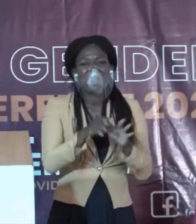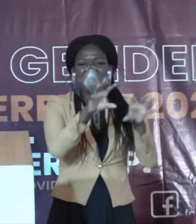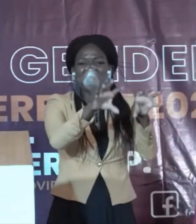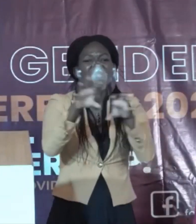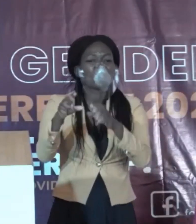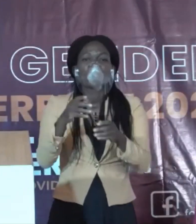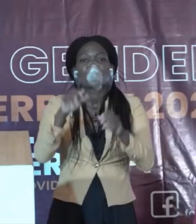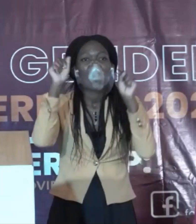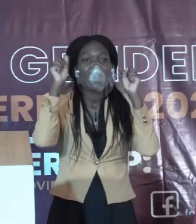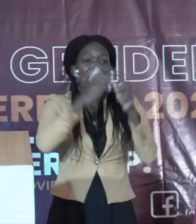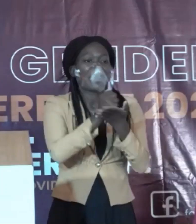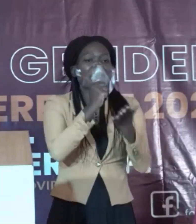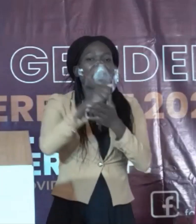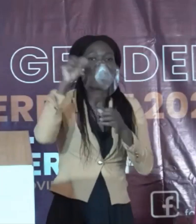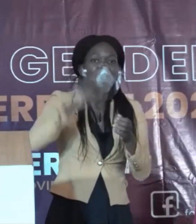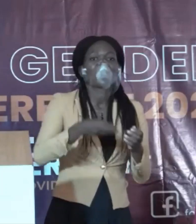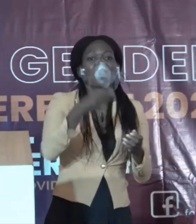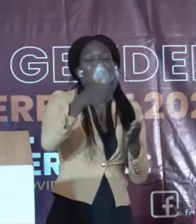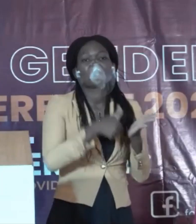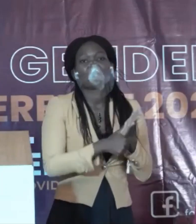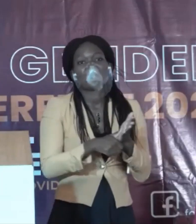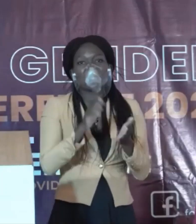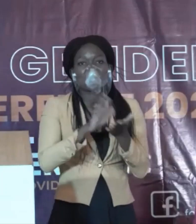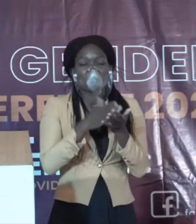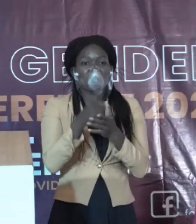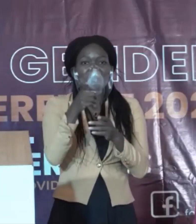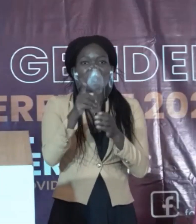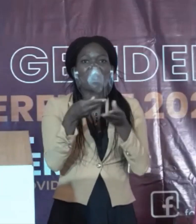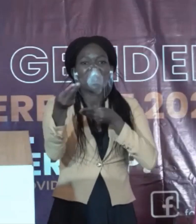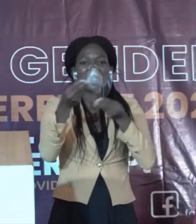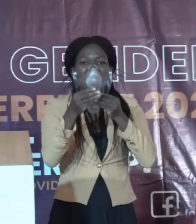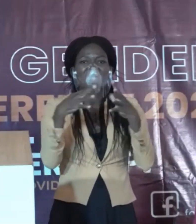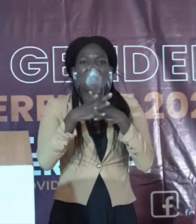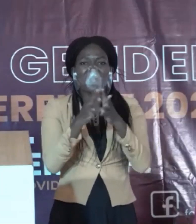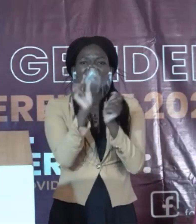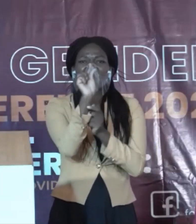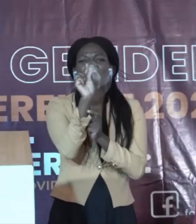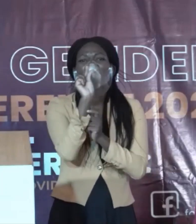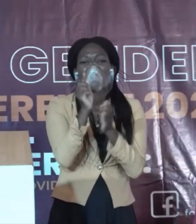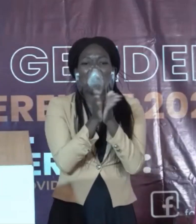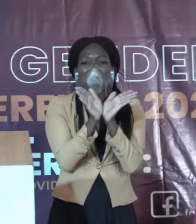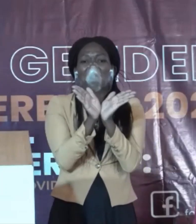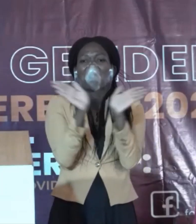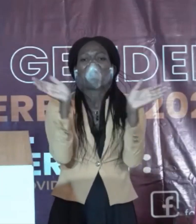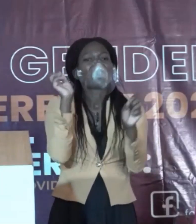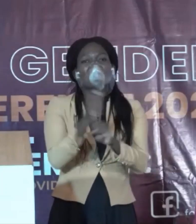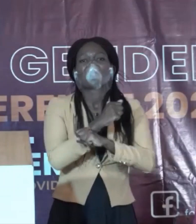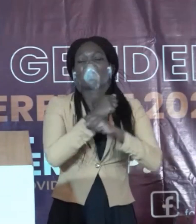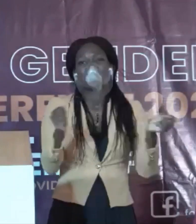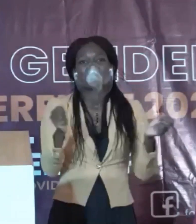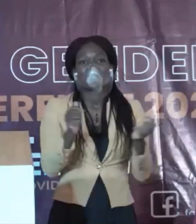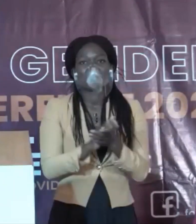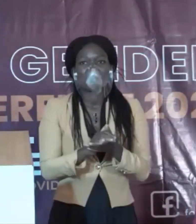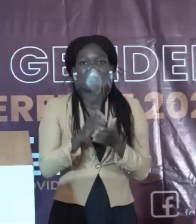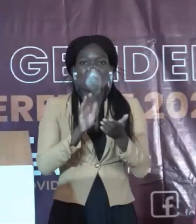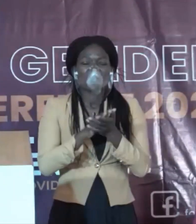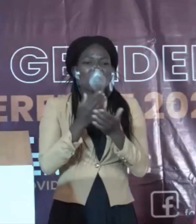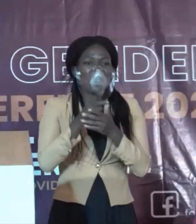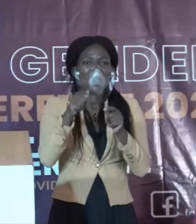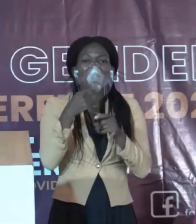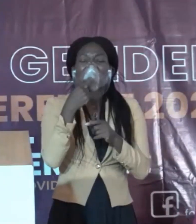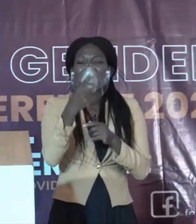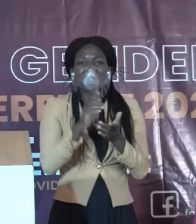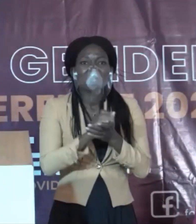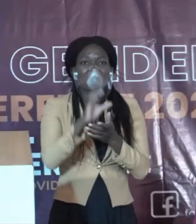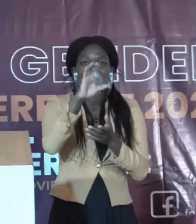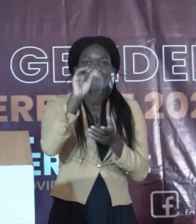not able to grow and expand their businesses. Allow me to say that the absence of collateral is not an indicator